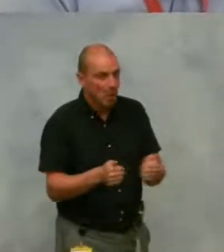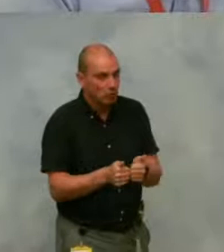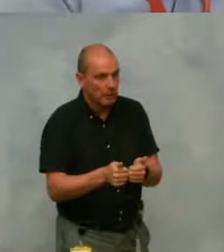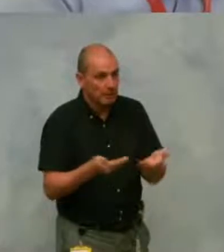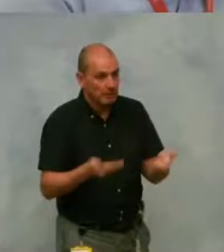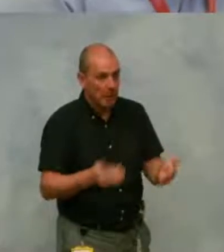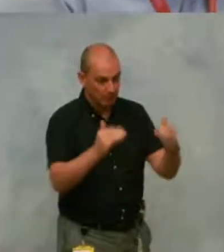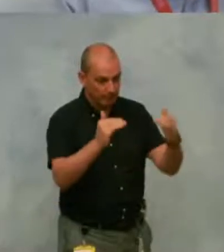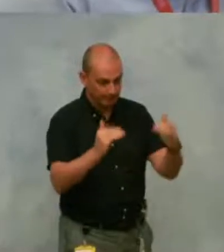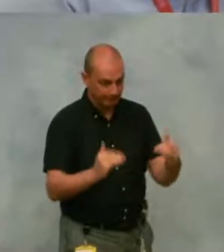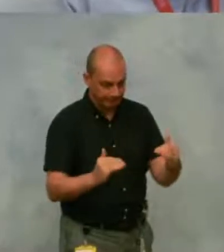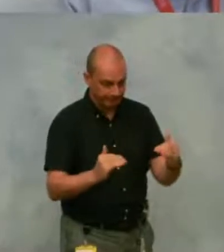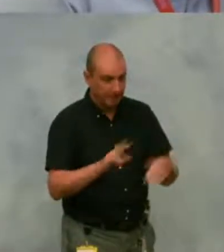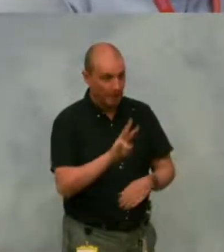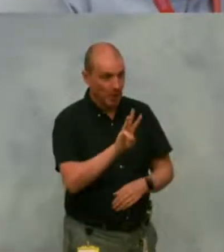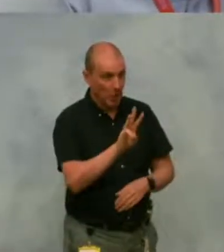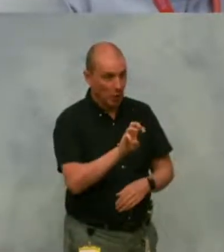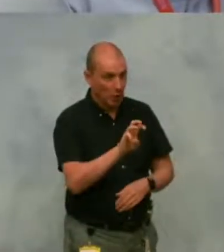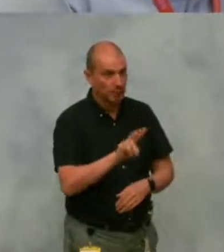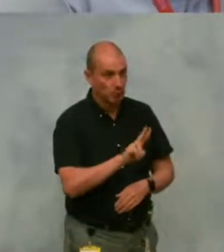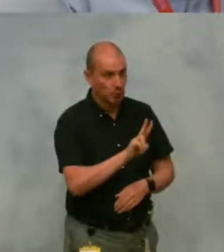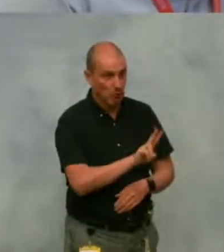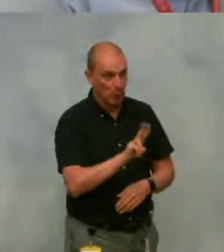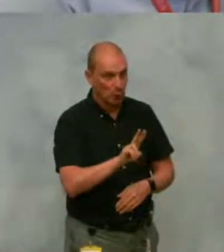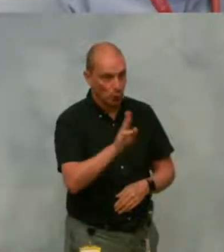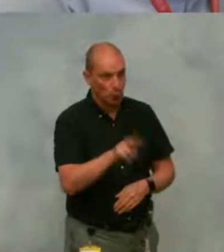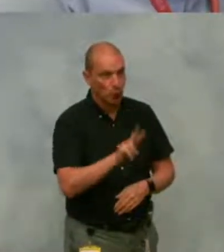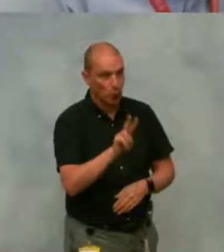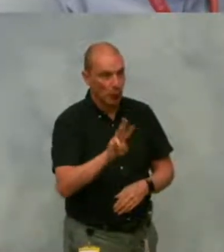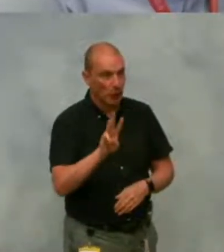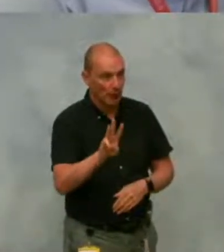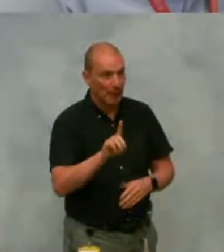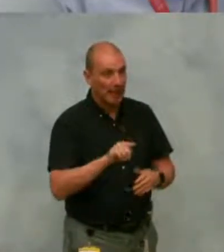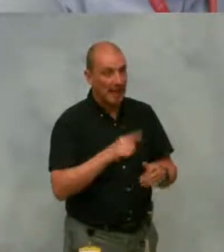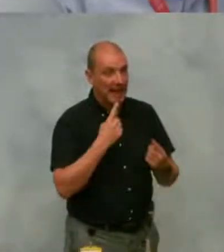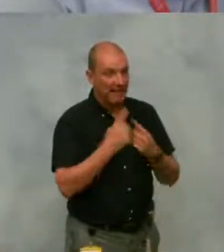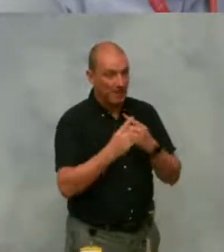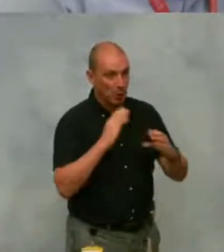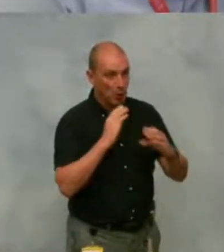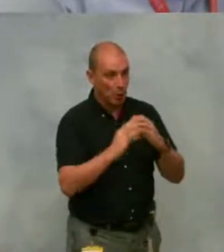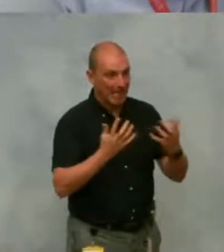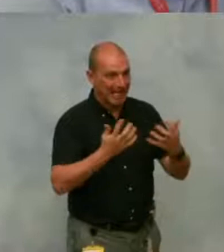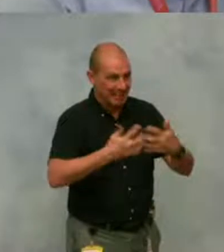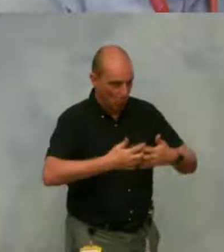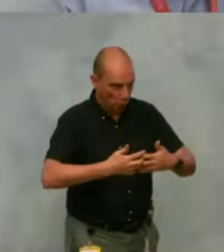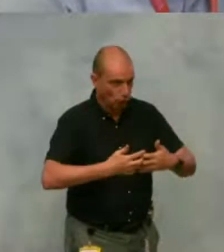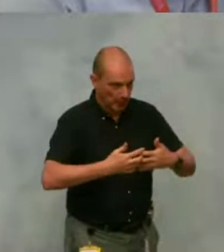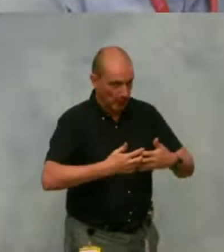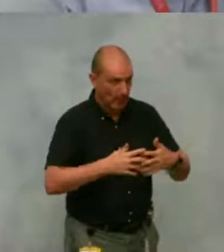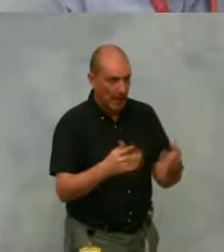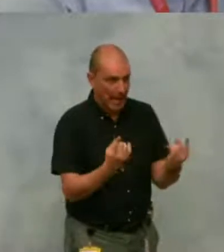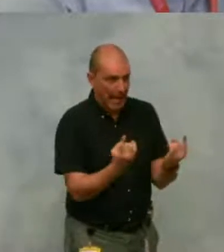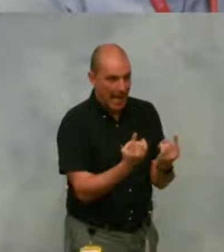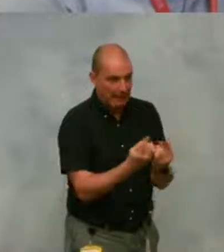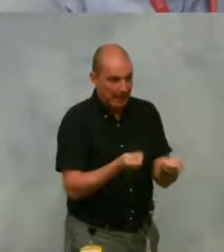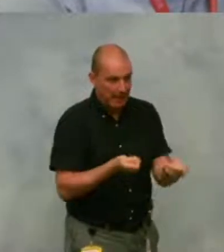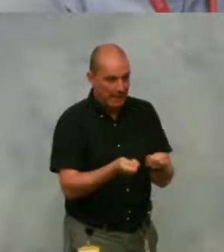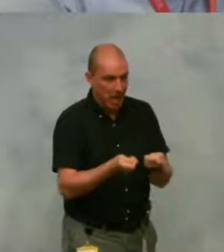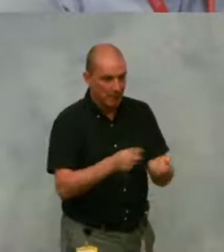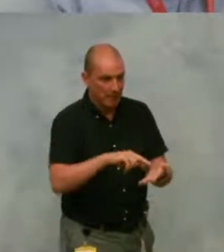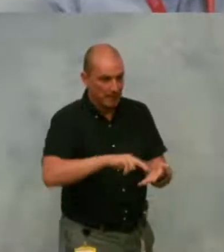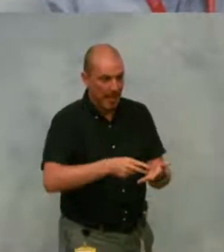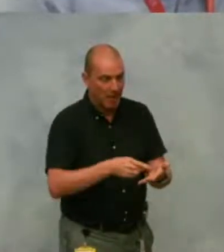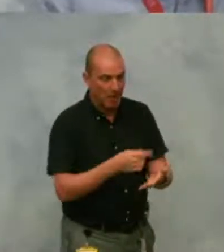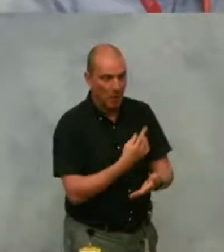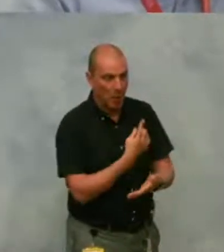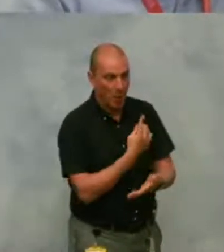13, 2022-23, Information and Communication Technology Asset Management Plan, pages